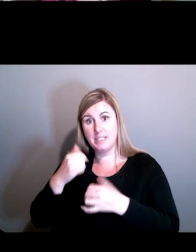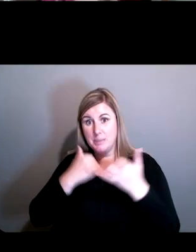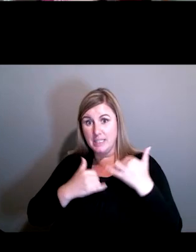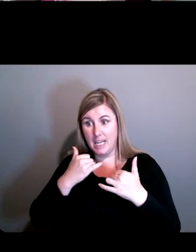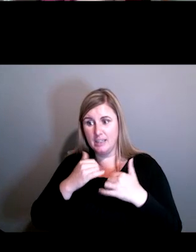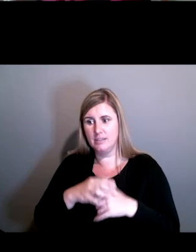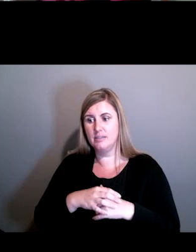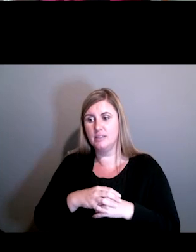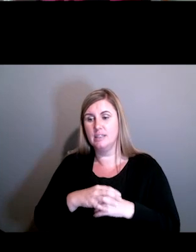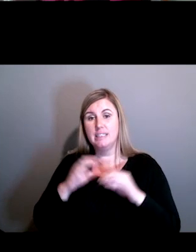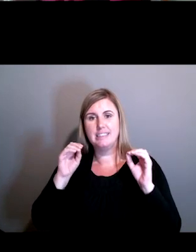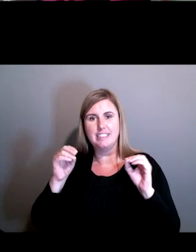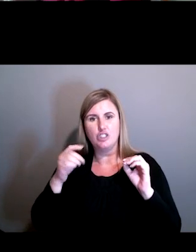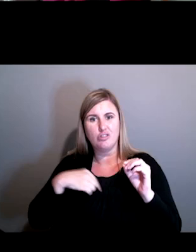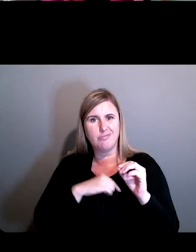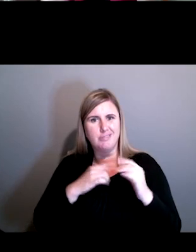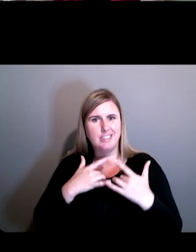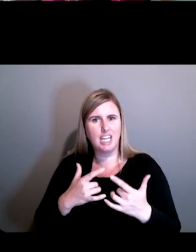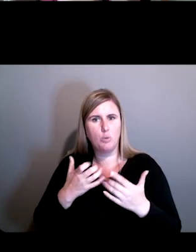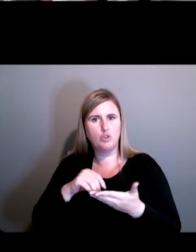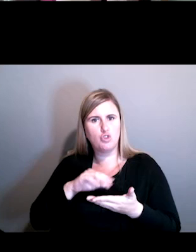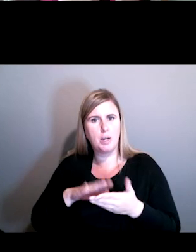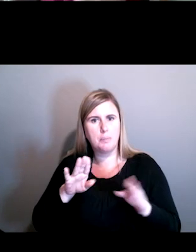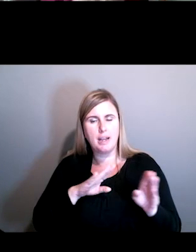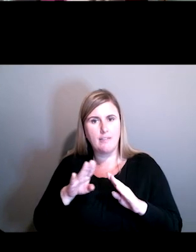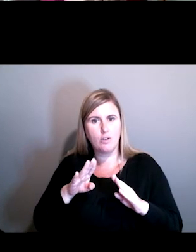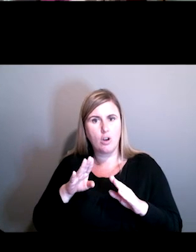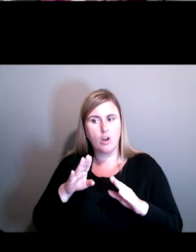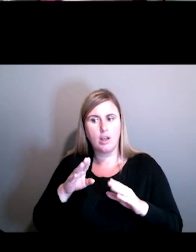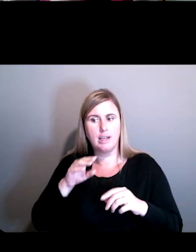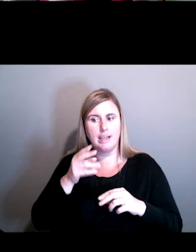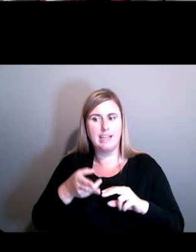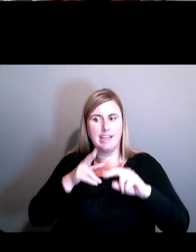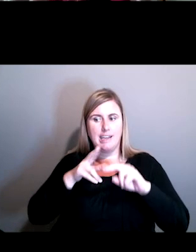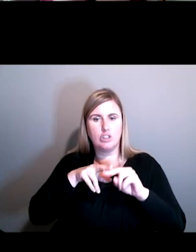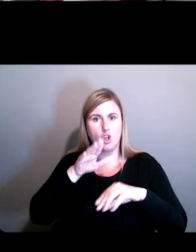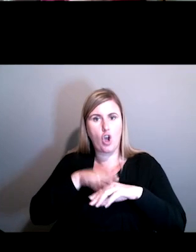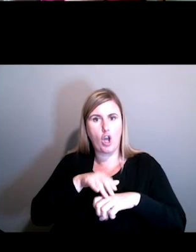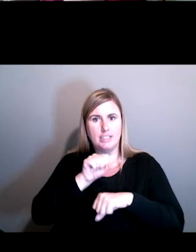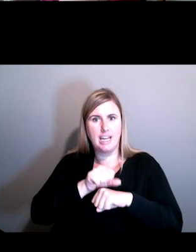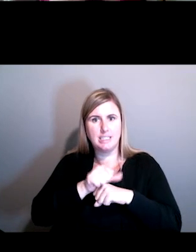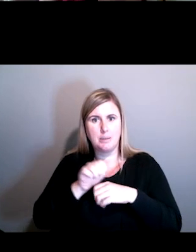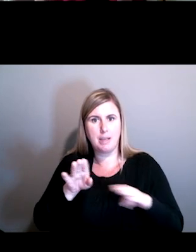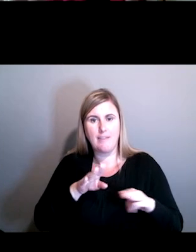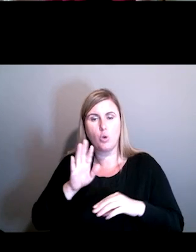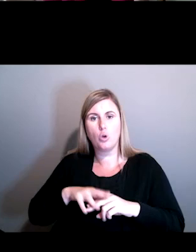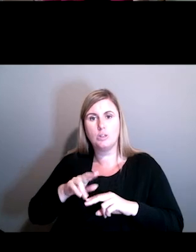teachers, we always want to write a behavior goal of increasing that on-task behavior or decreasing the off-task.